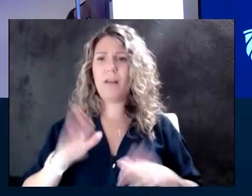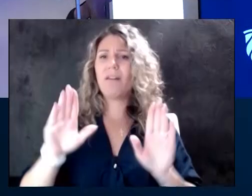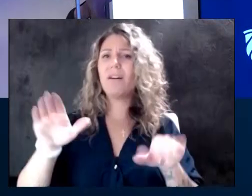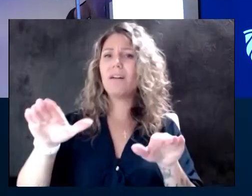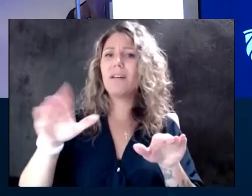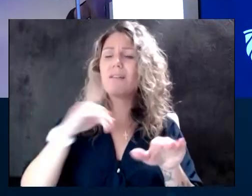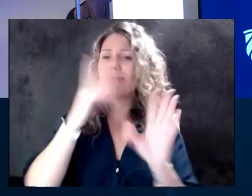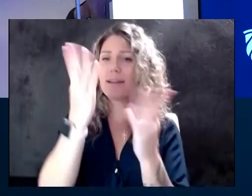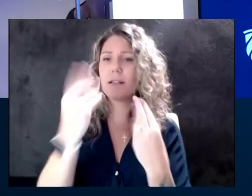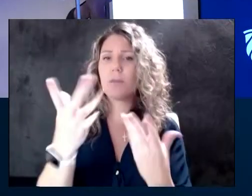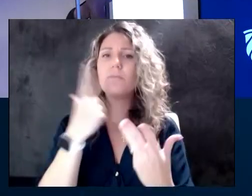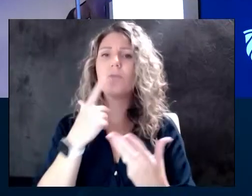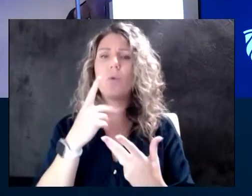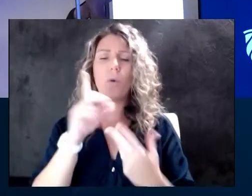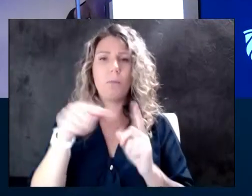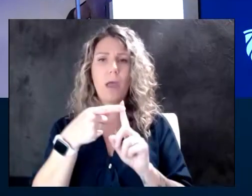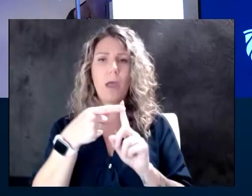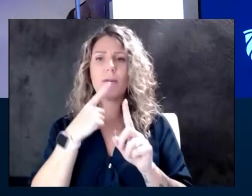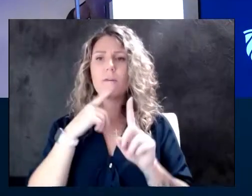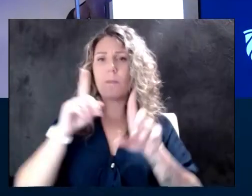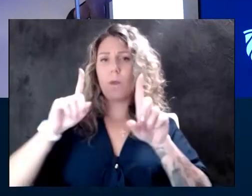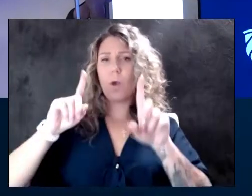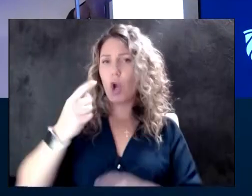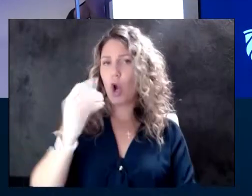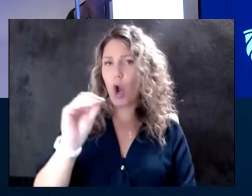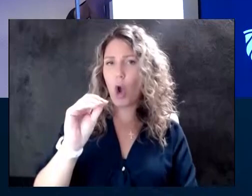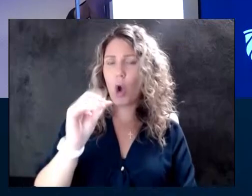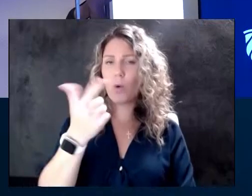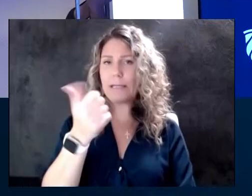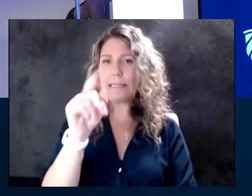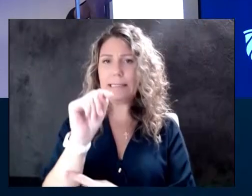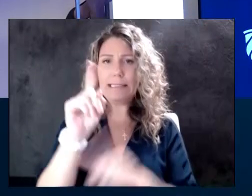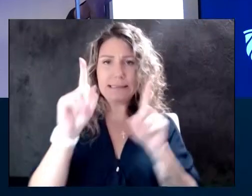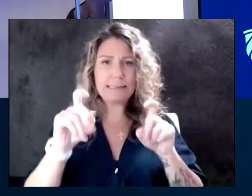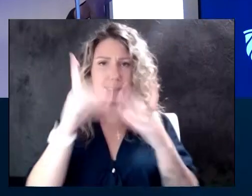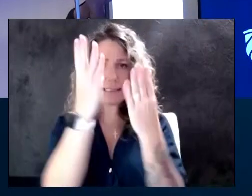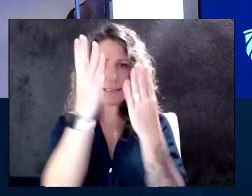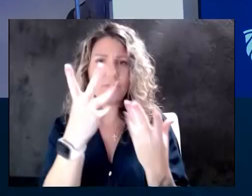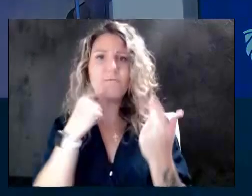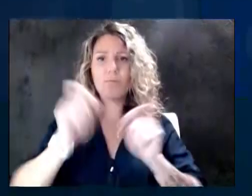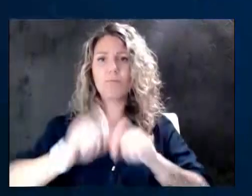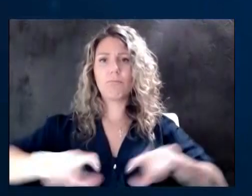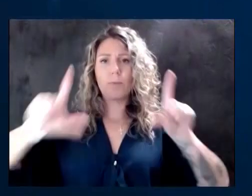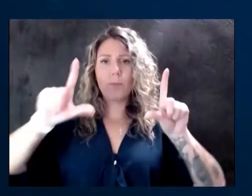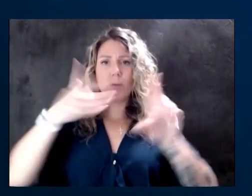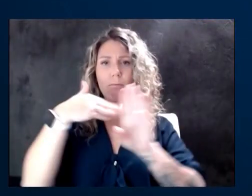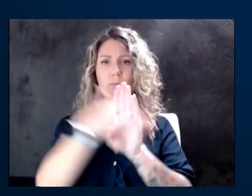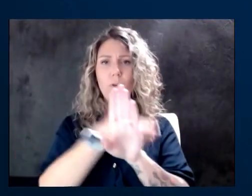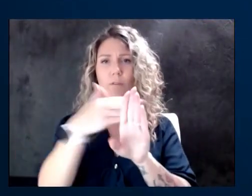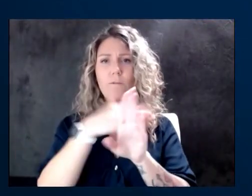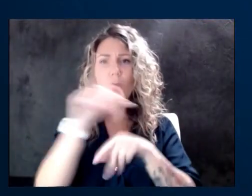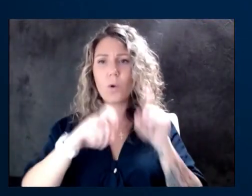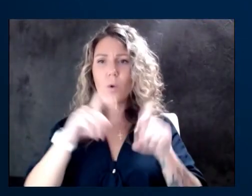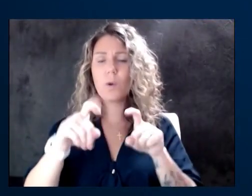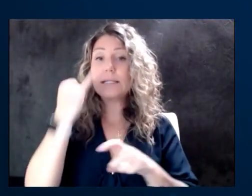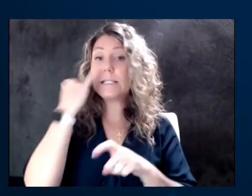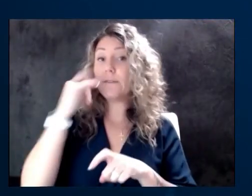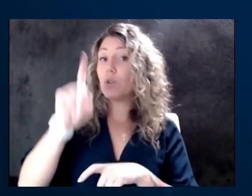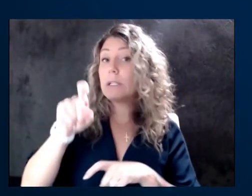know about the Go Get Tested information, if we can put that up on the screen really quick before we get to some of those. So if you need a COVID test,